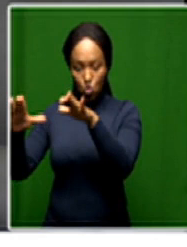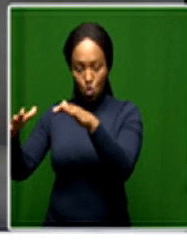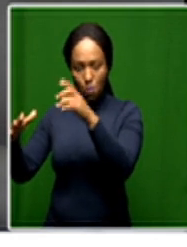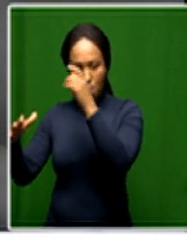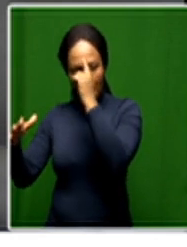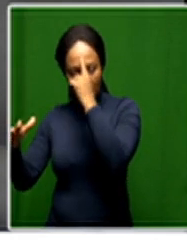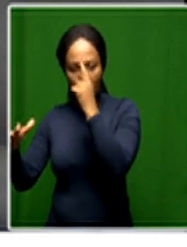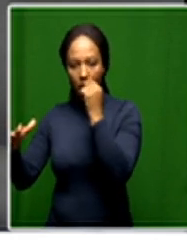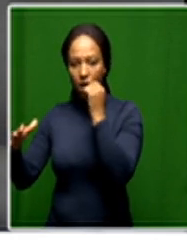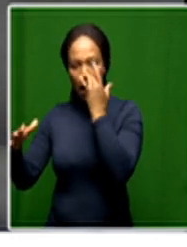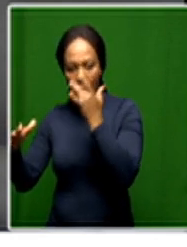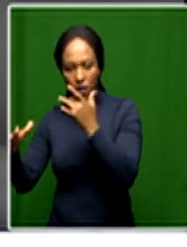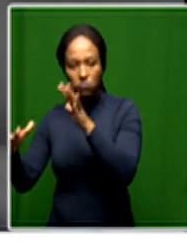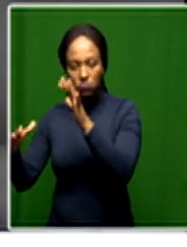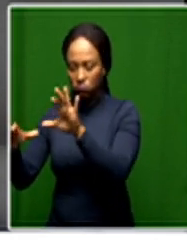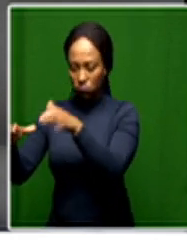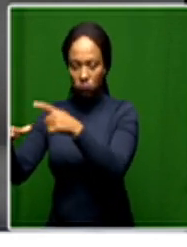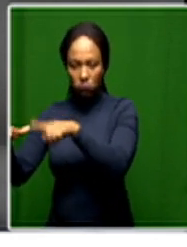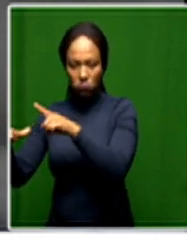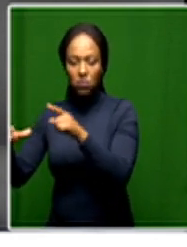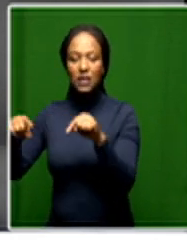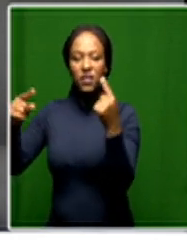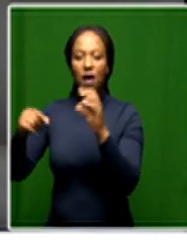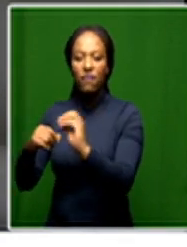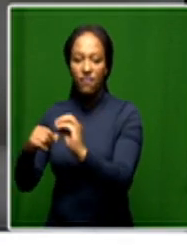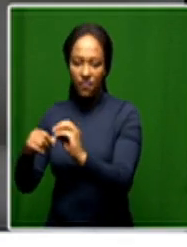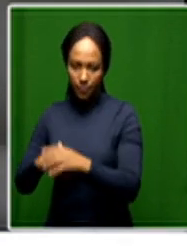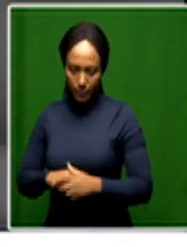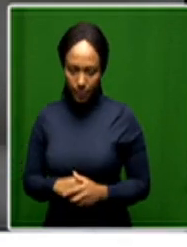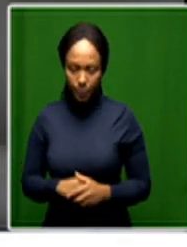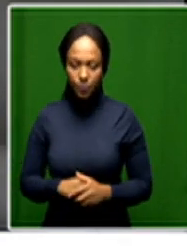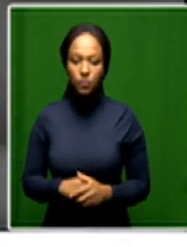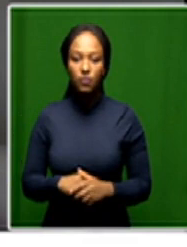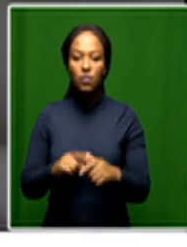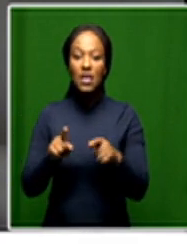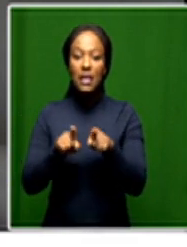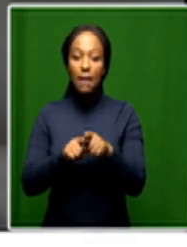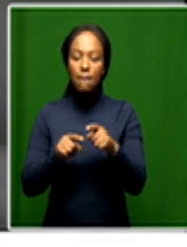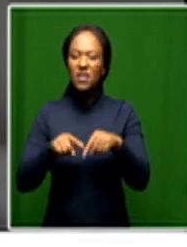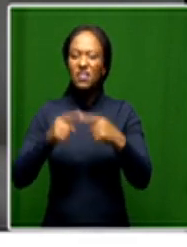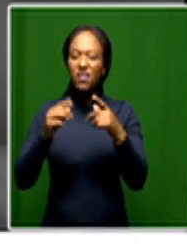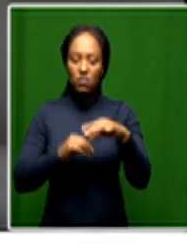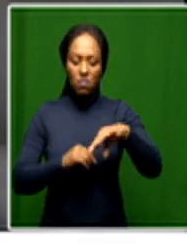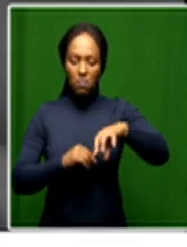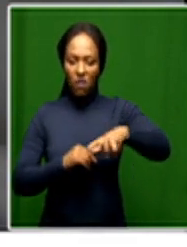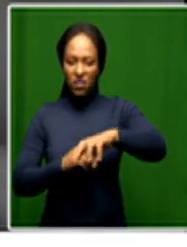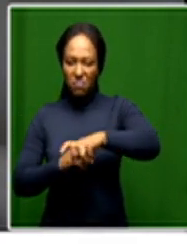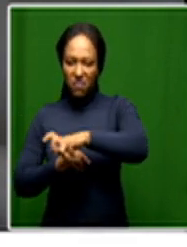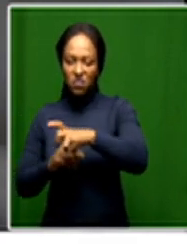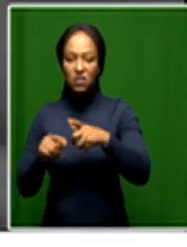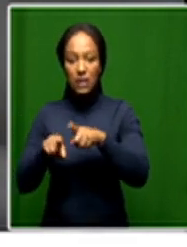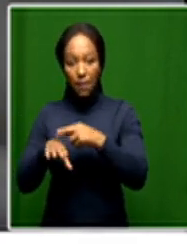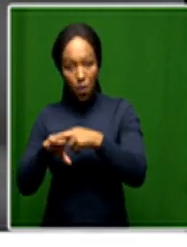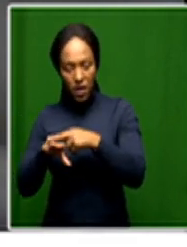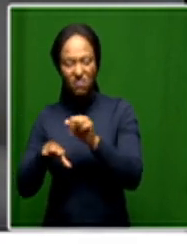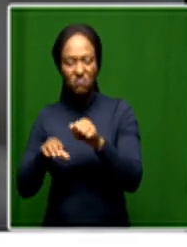difference in blood group as well. We did find a difference in by province, and we found a difference by race